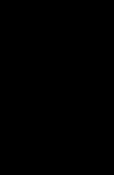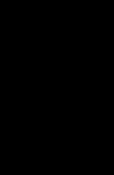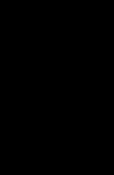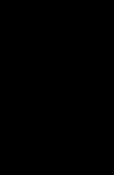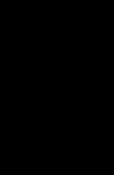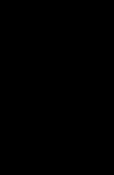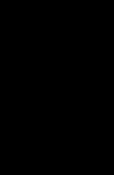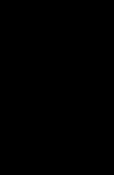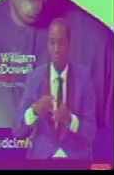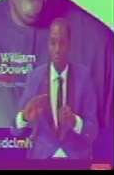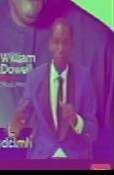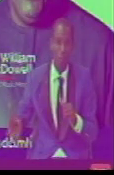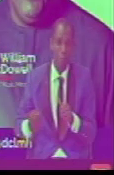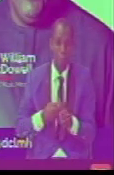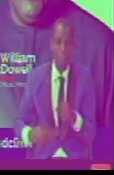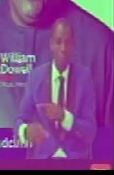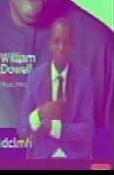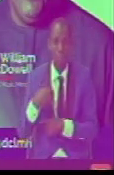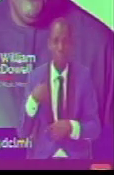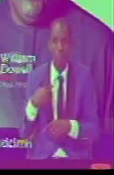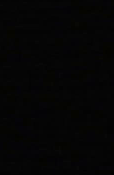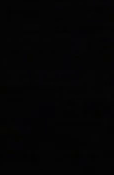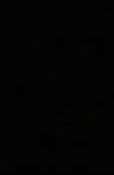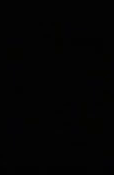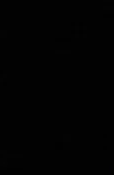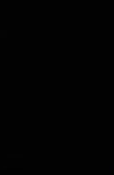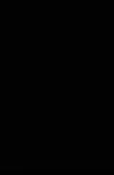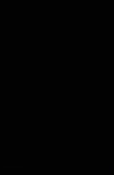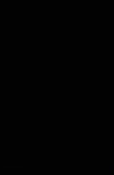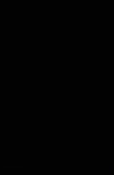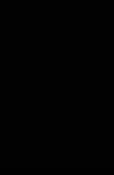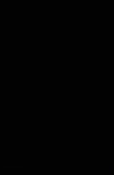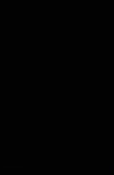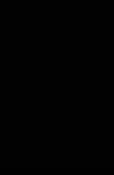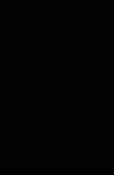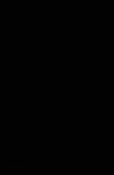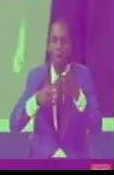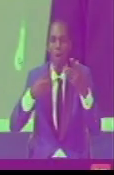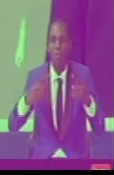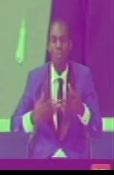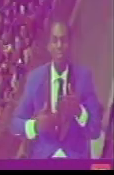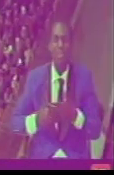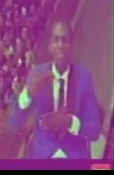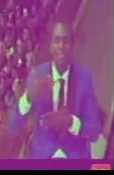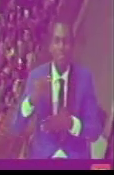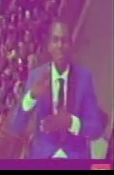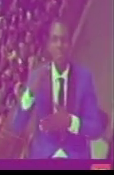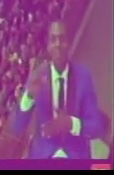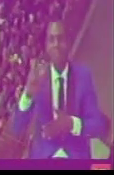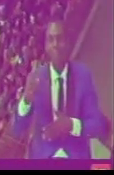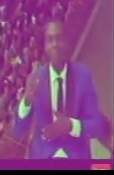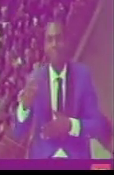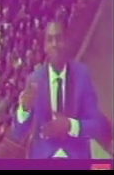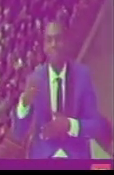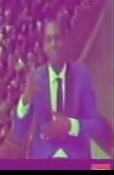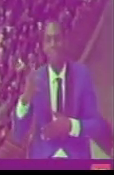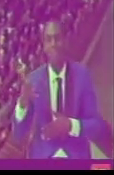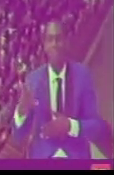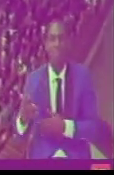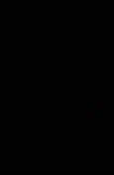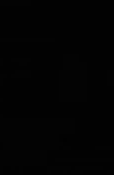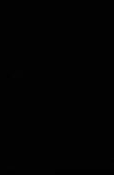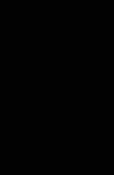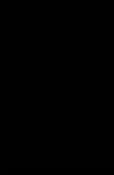this one. If they want, we have this number from day two, day three, day